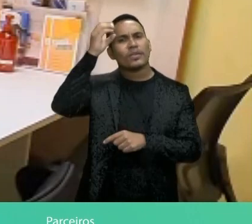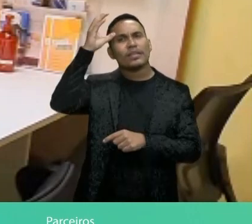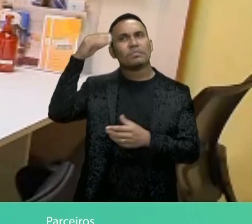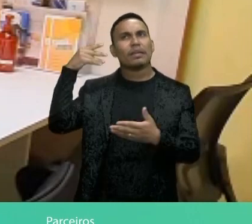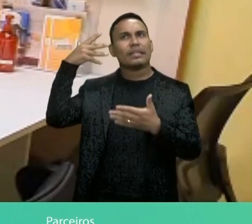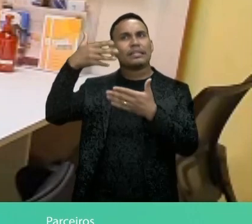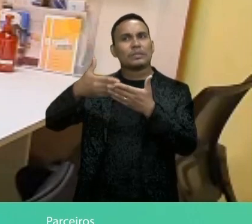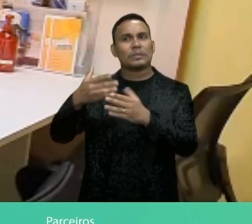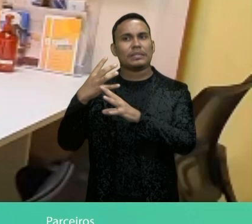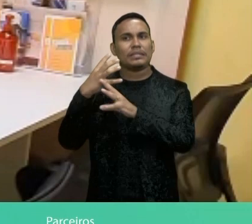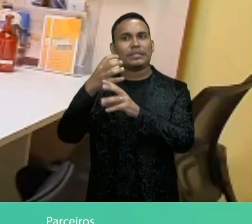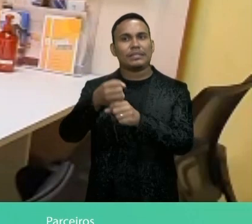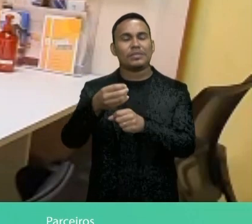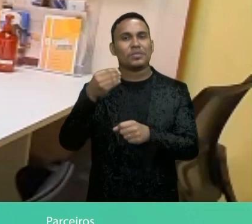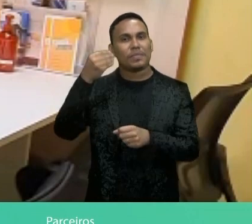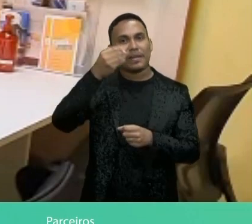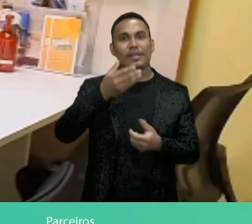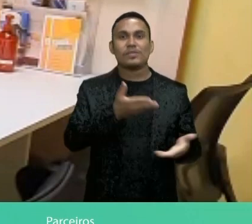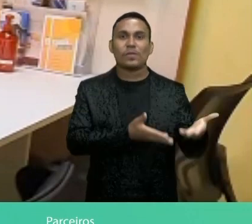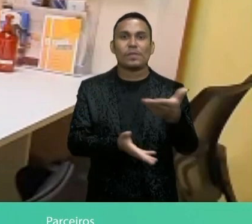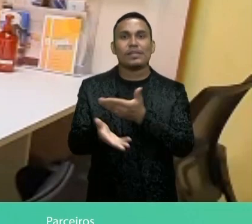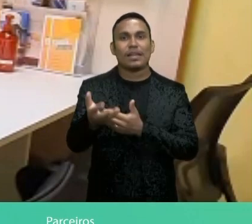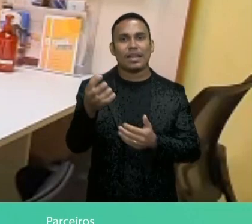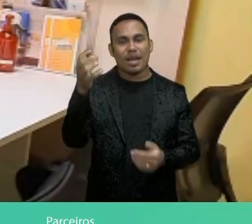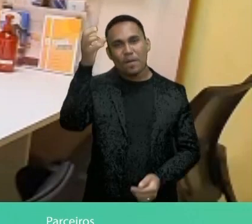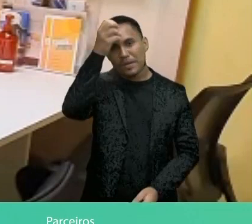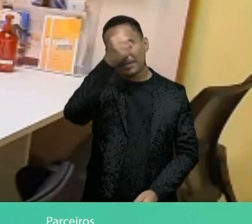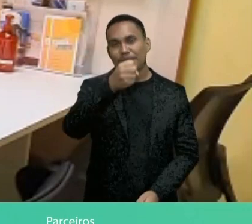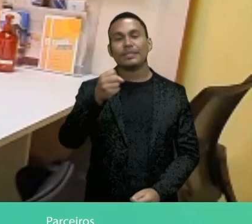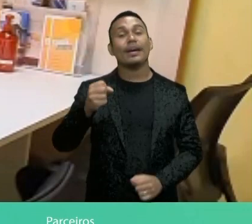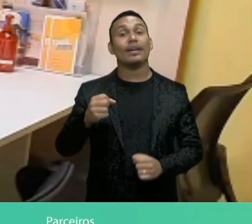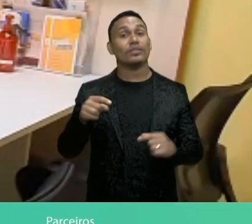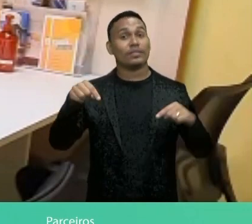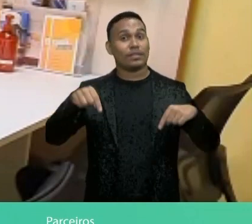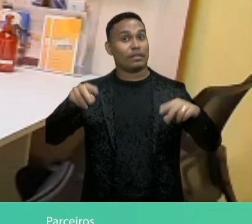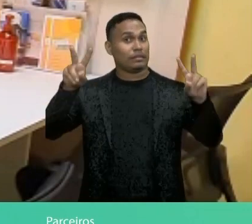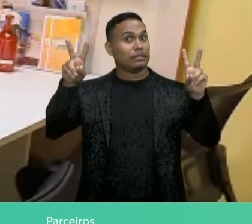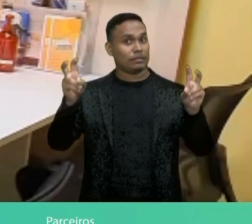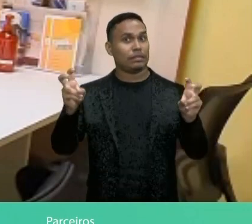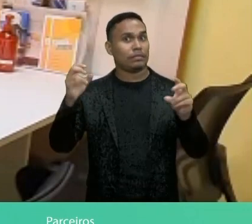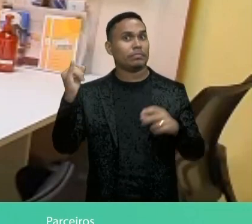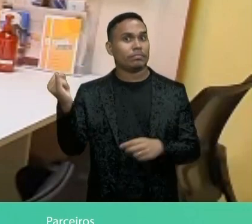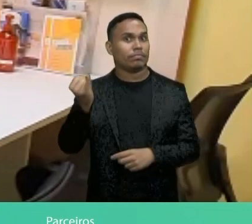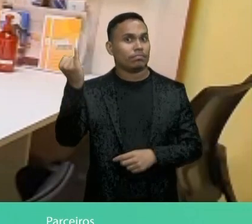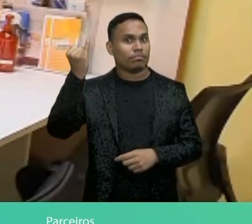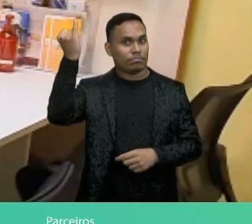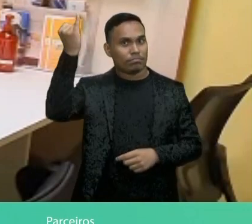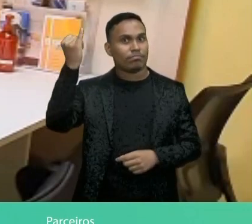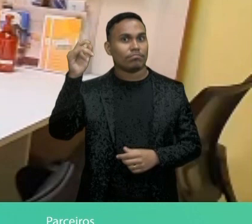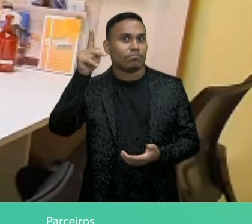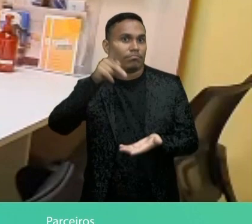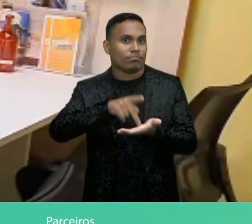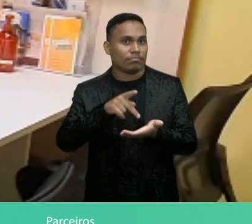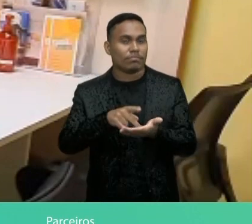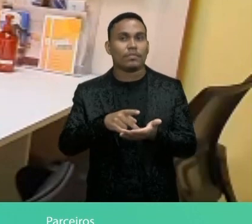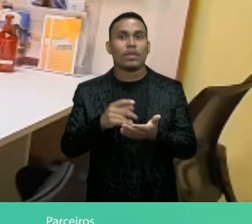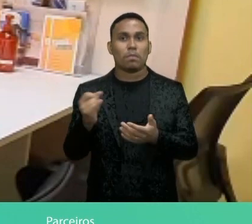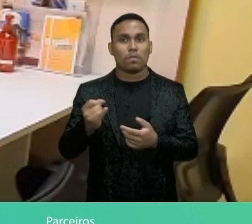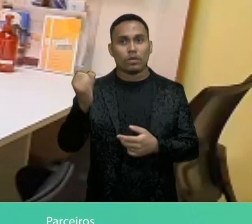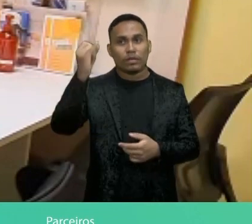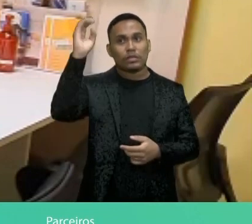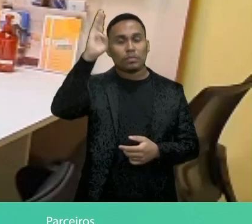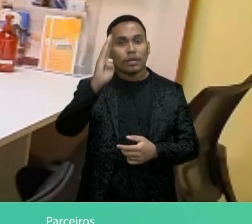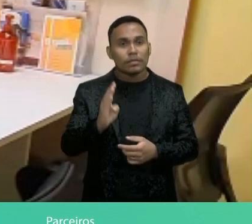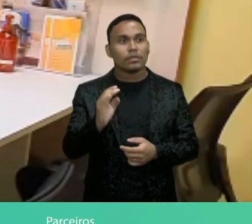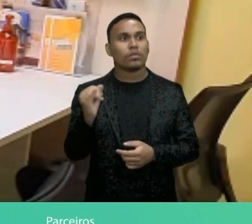to be able to share our experience, all our learnings about this topic, which is a very promising topic, very